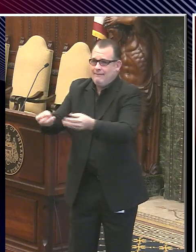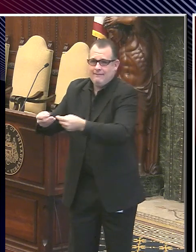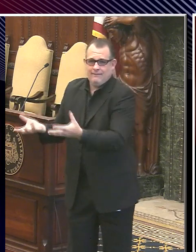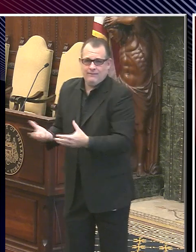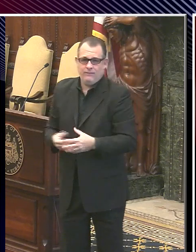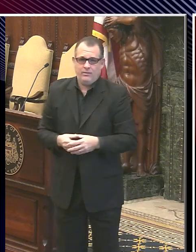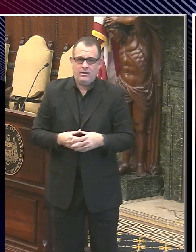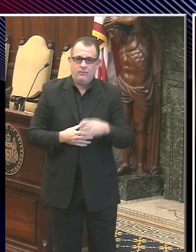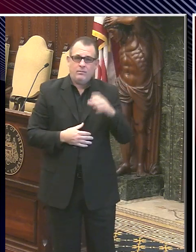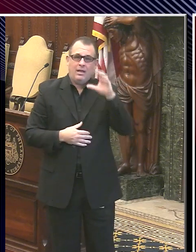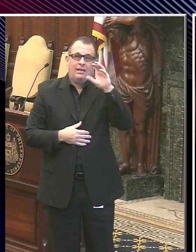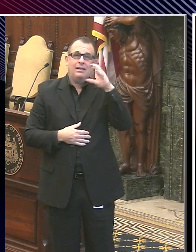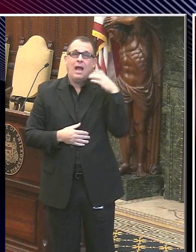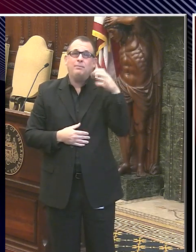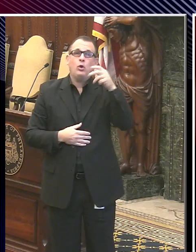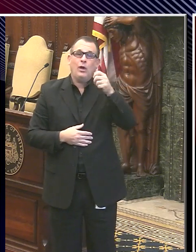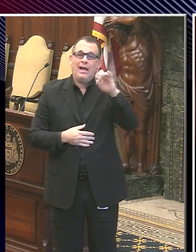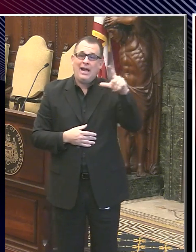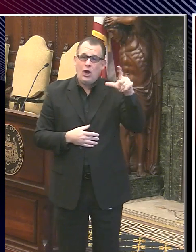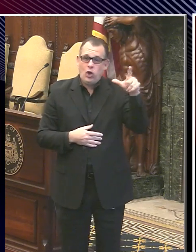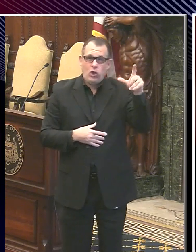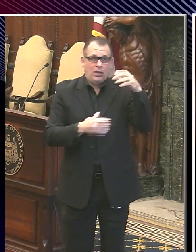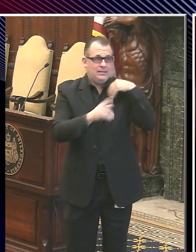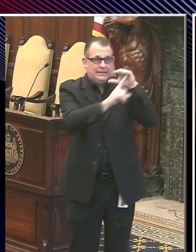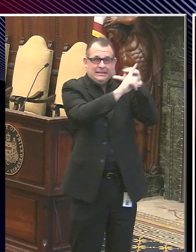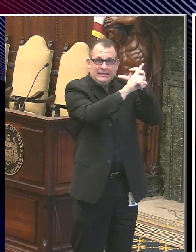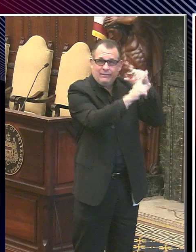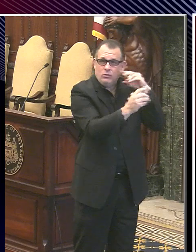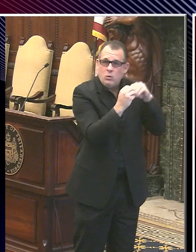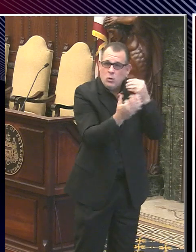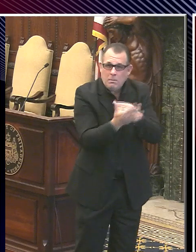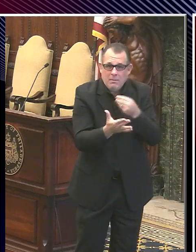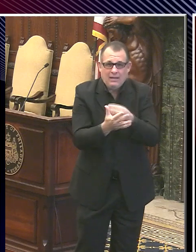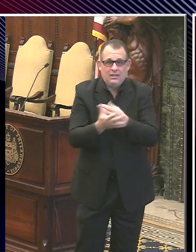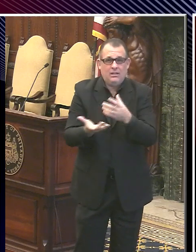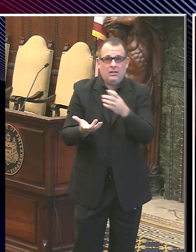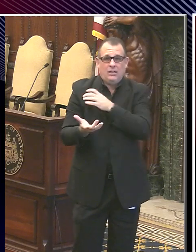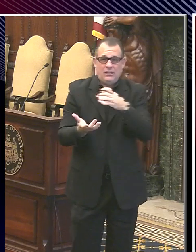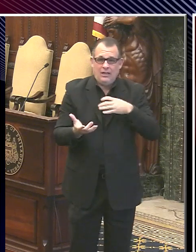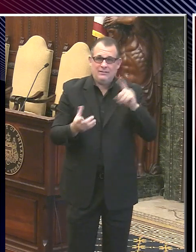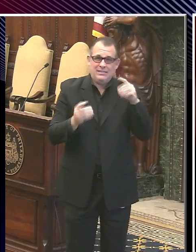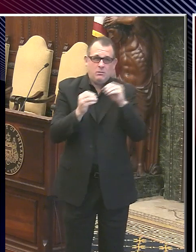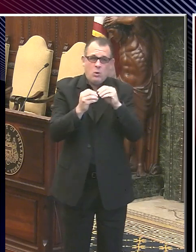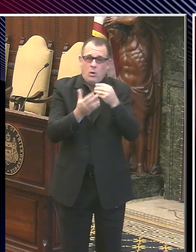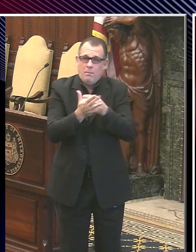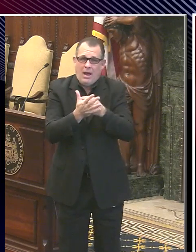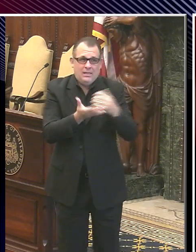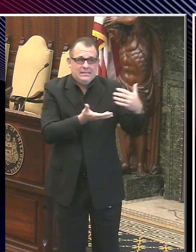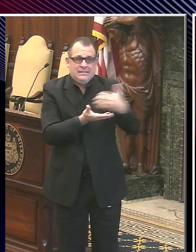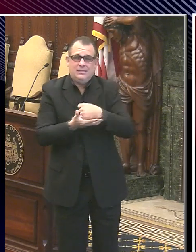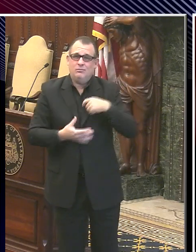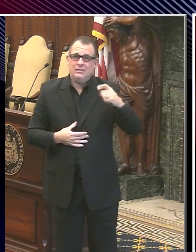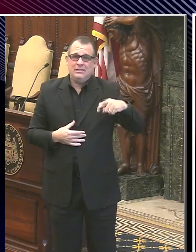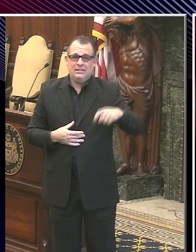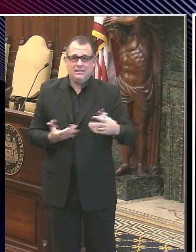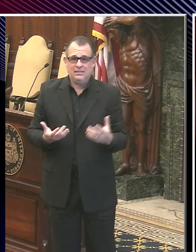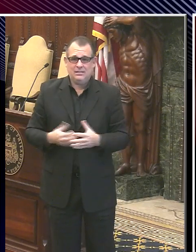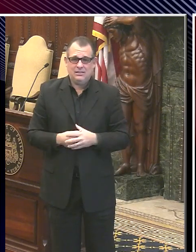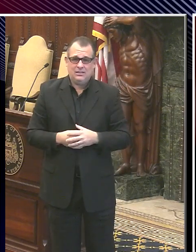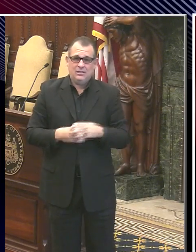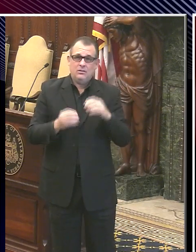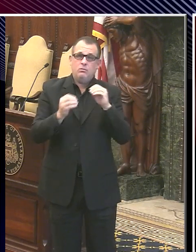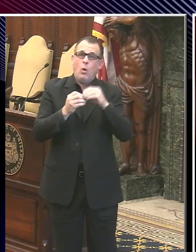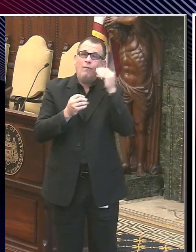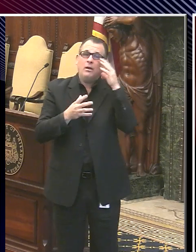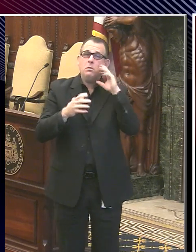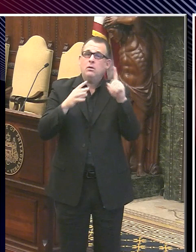additional relief, particularly urging Congress to move quickly on a new stimulus package. We hope to bring you more information in the coming weeks on additional